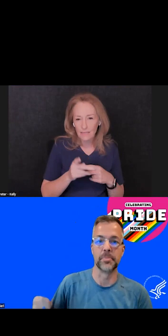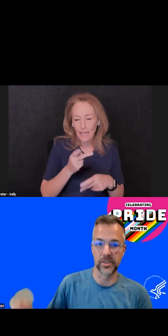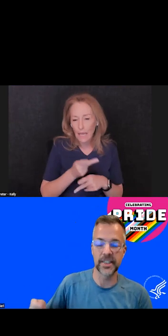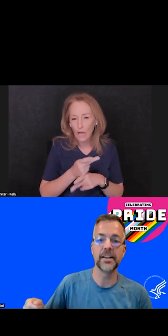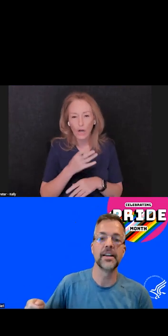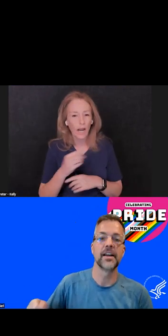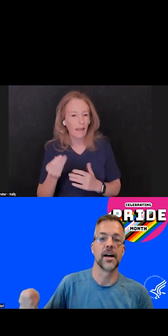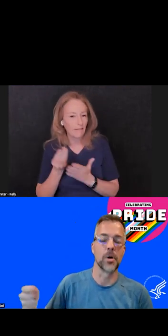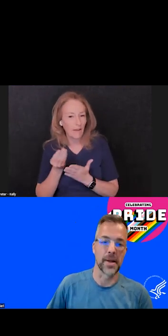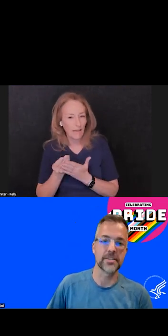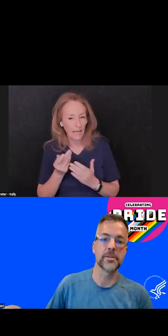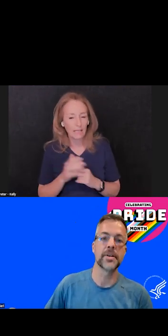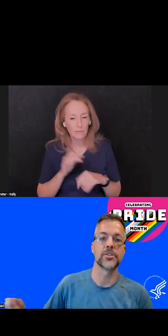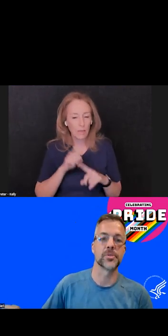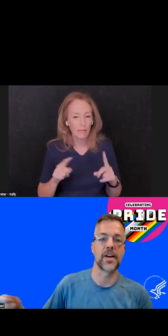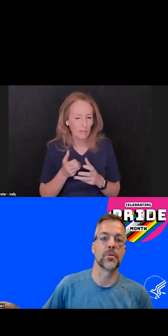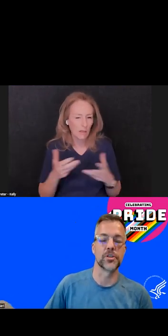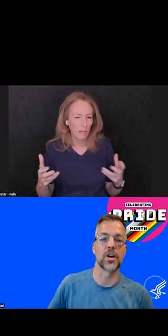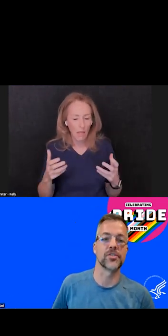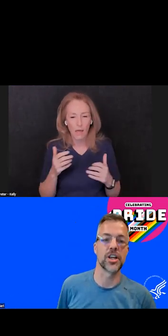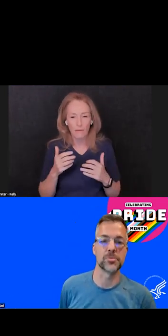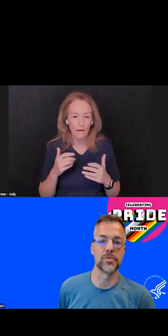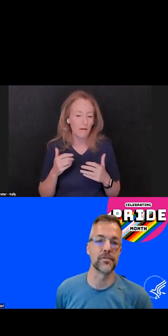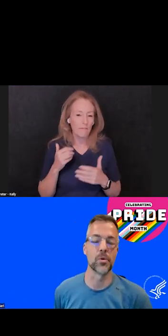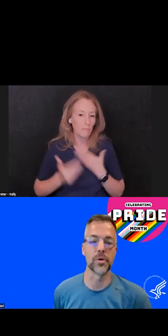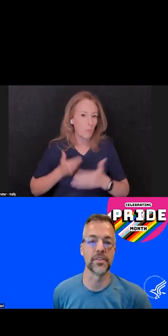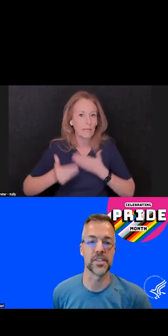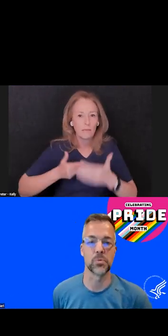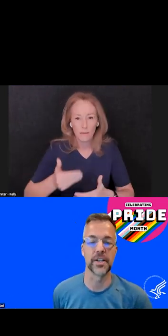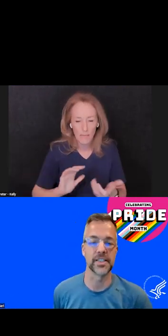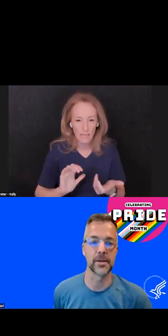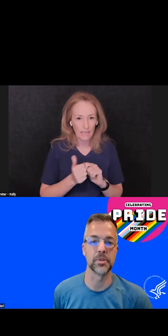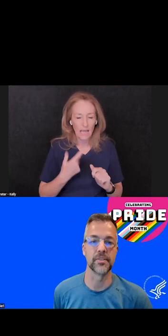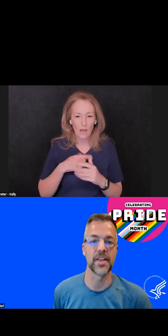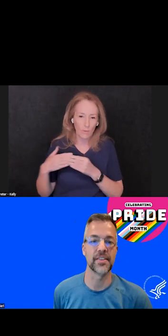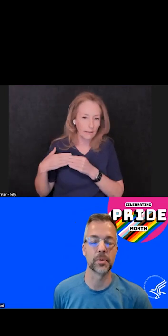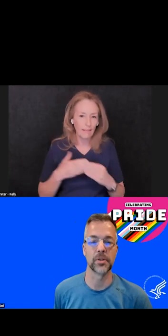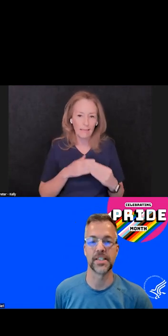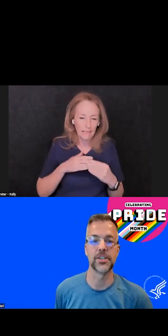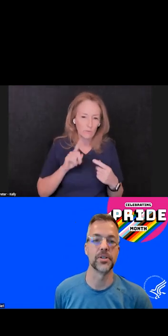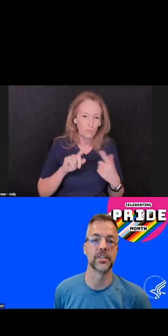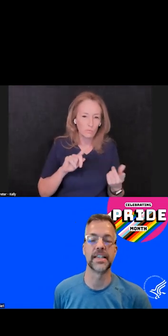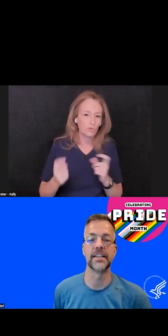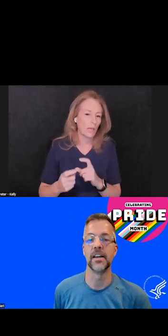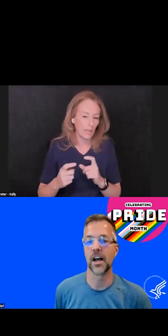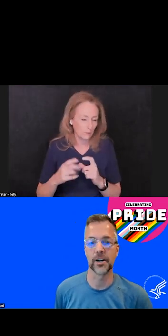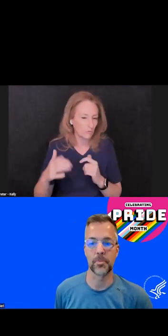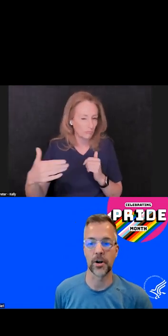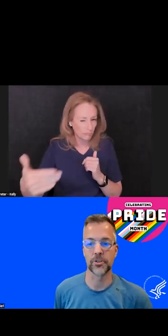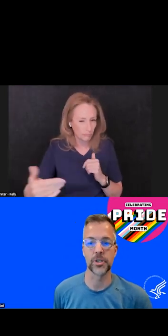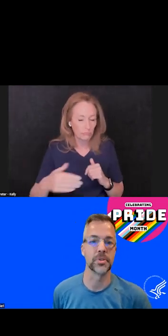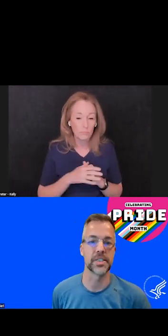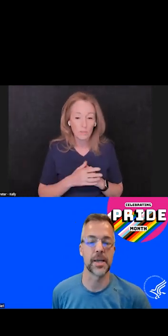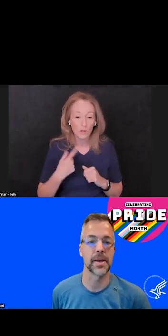that are building a momentum in terms of how we drive change moving forward. And this is one example of that we'll continue to lean on